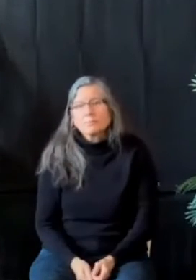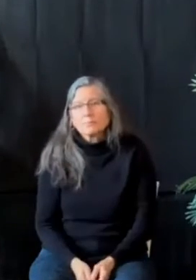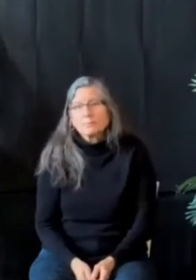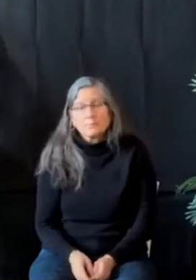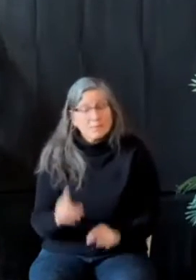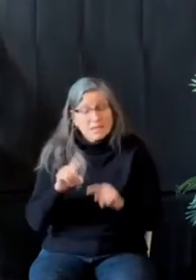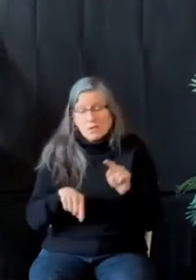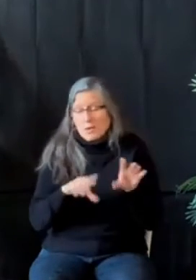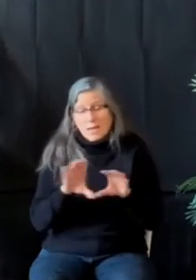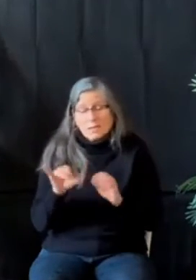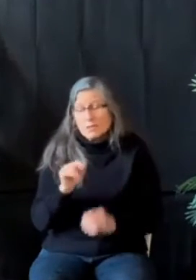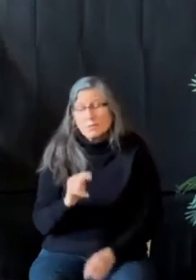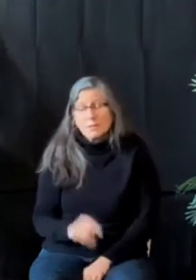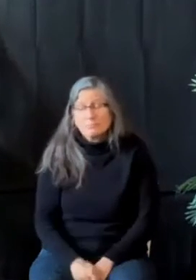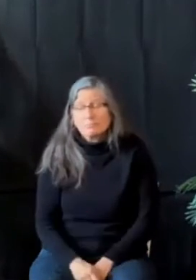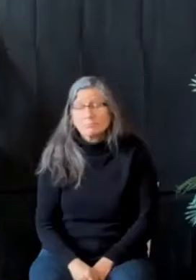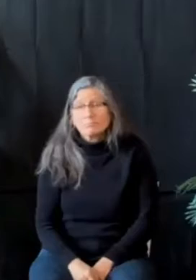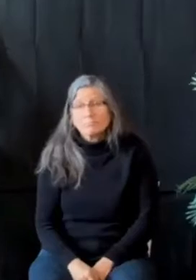You can't do it.